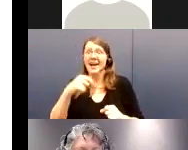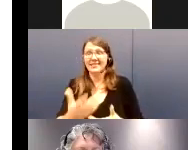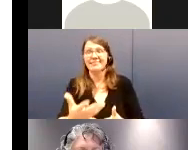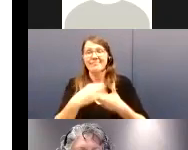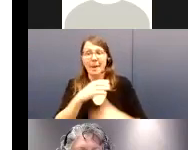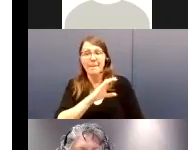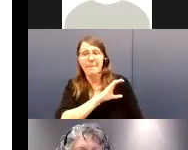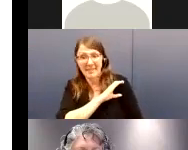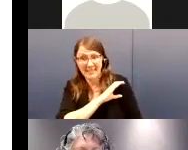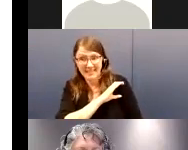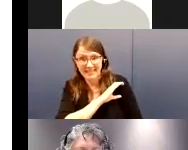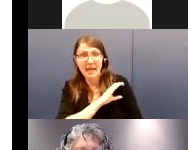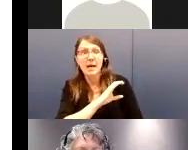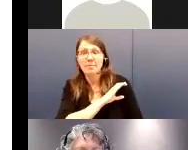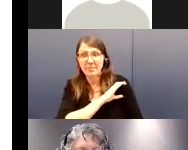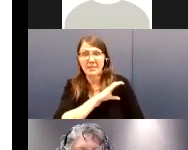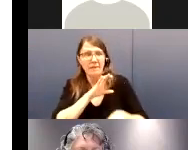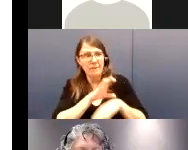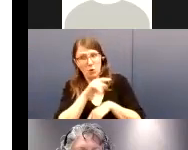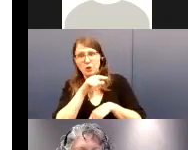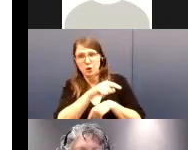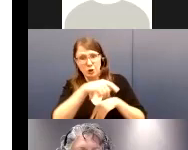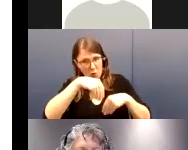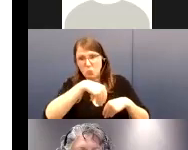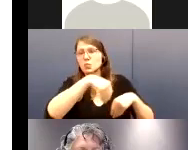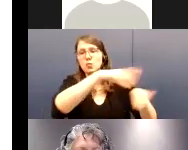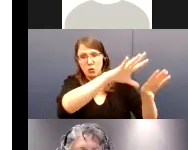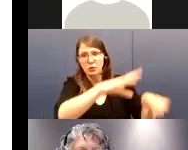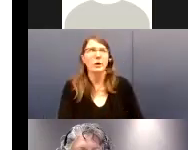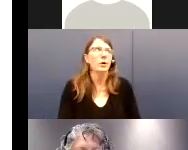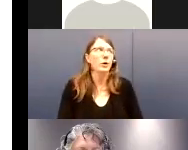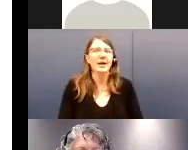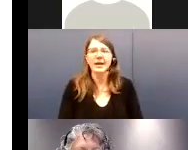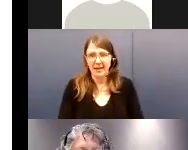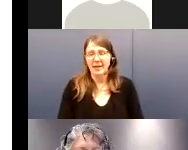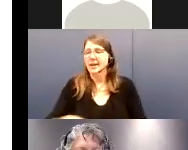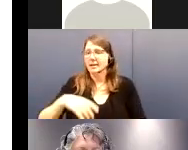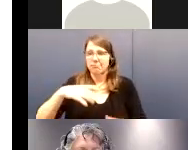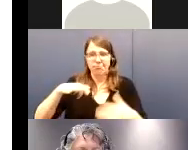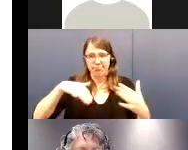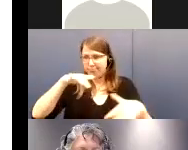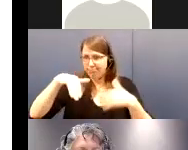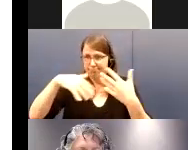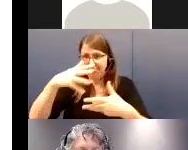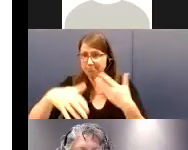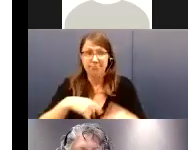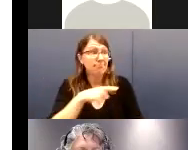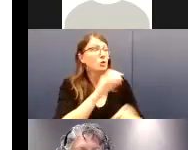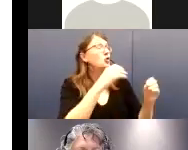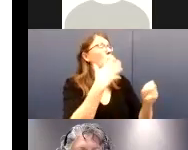Police removed the adult child. So long story short, mom lets adult child back in because they don't have anywhere to